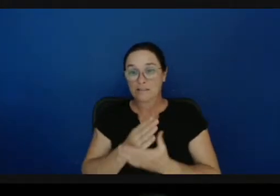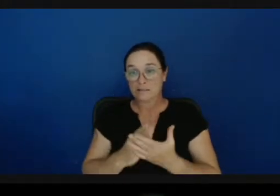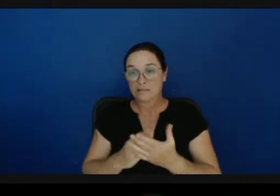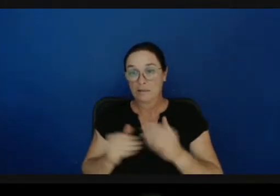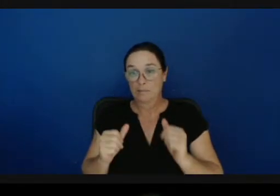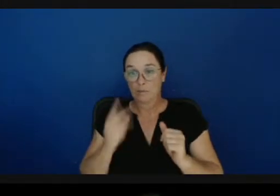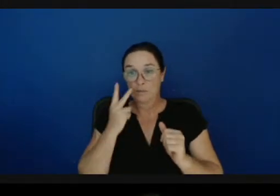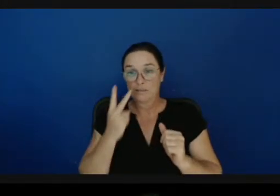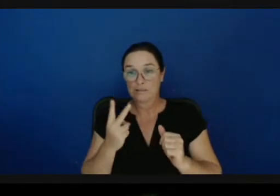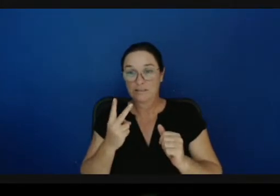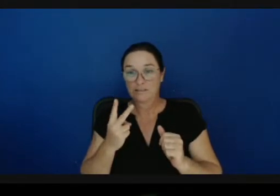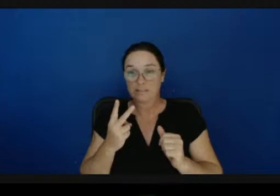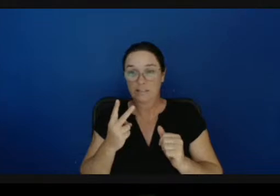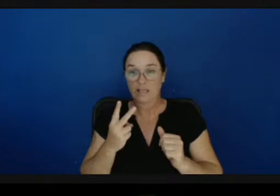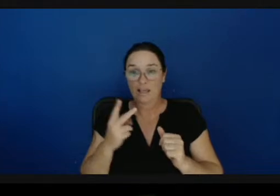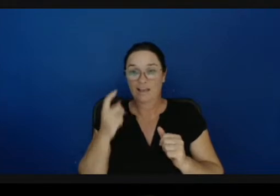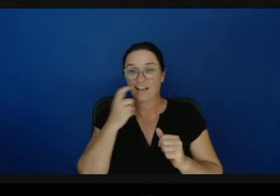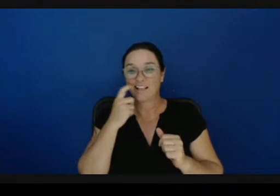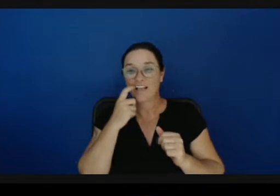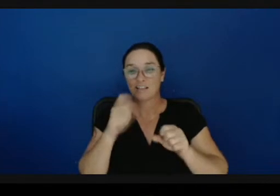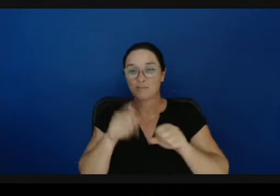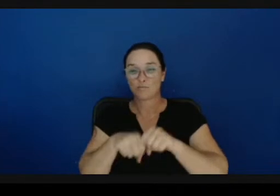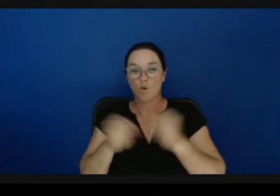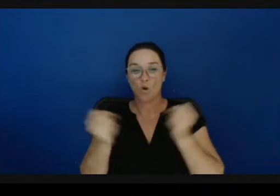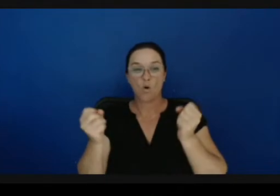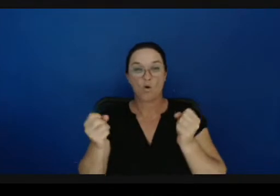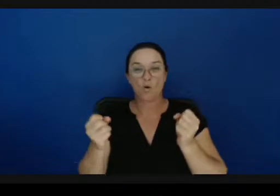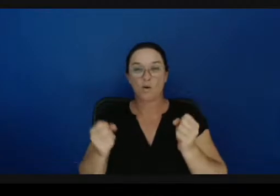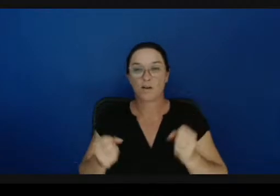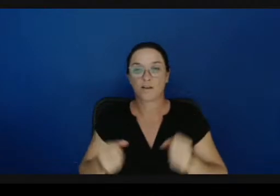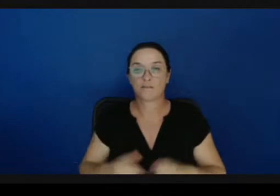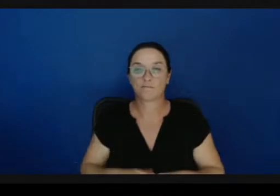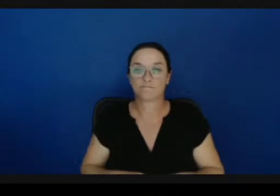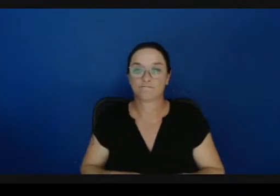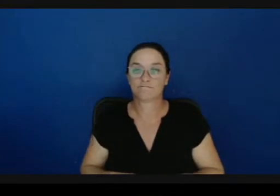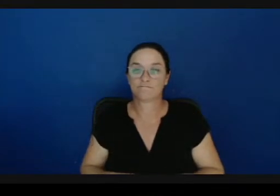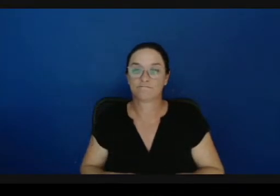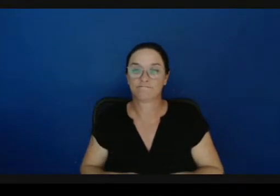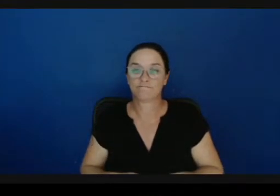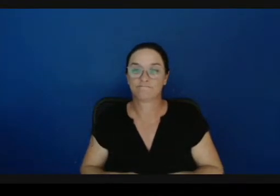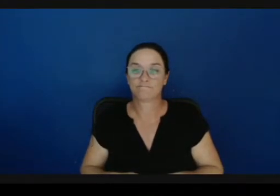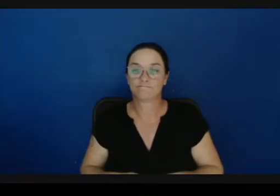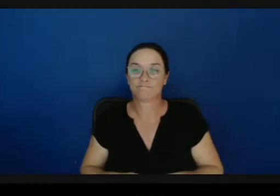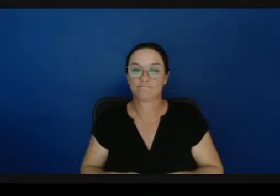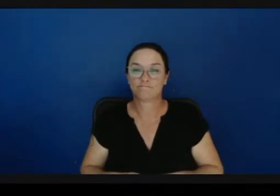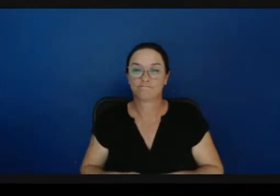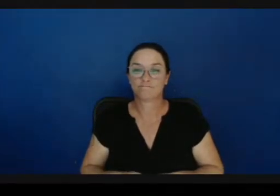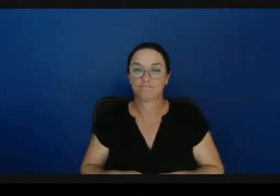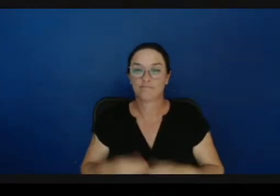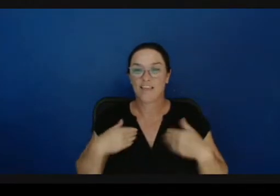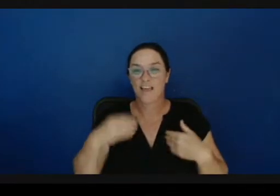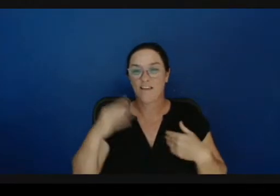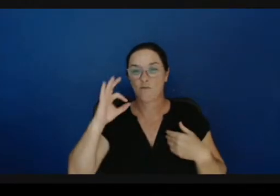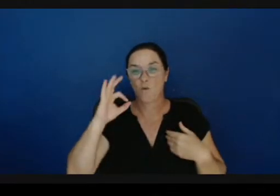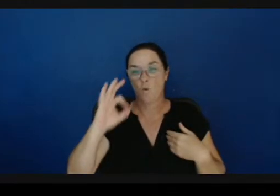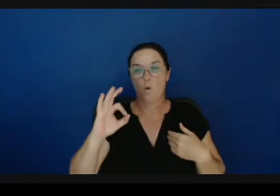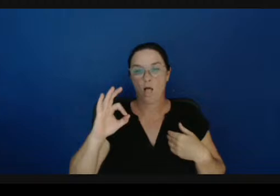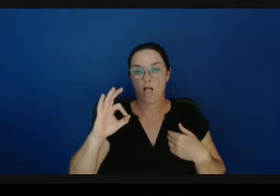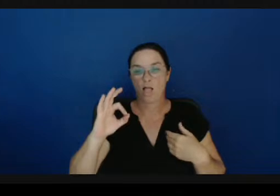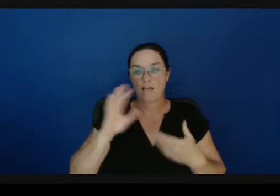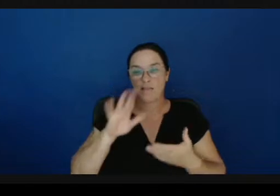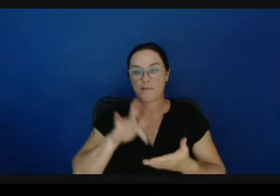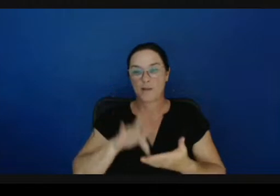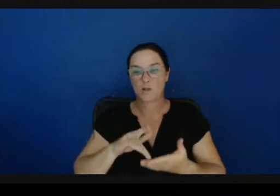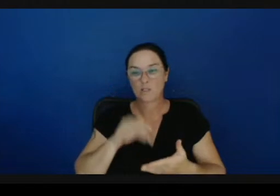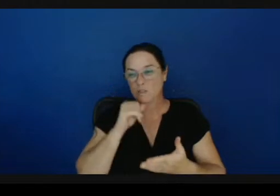some smashed glass right there in the solar panel. Some holes right in the middle of that thing. Not good